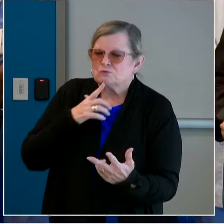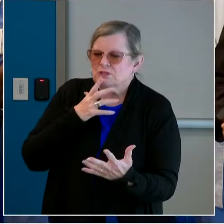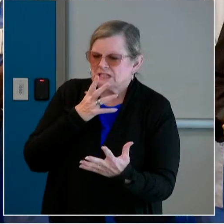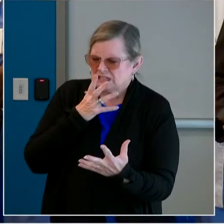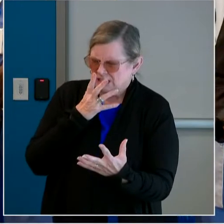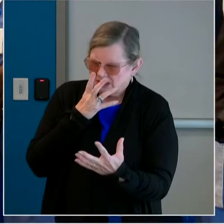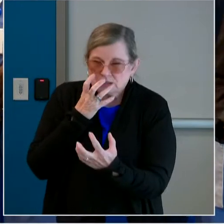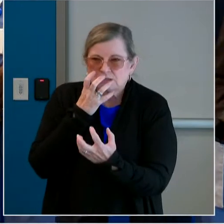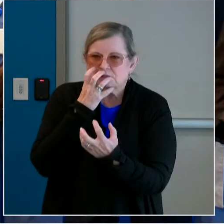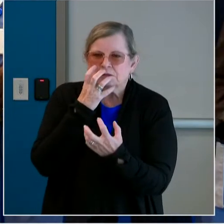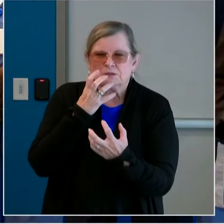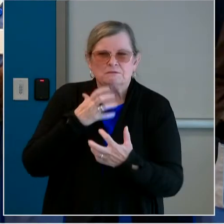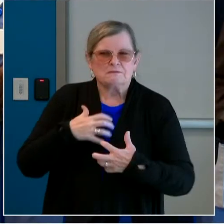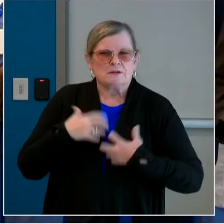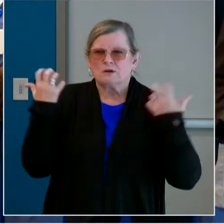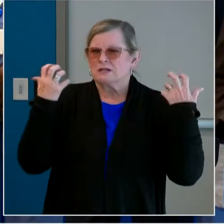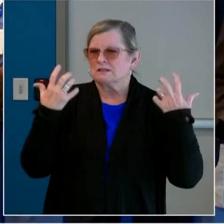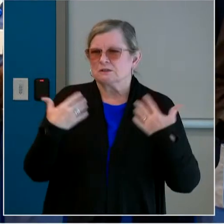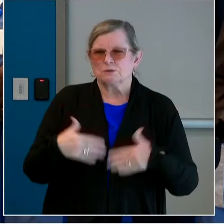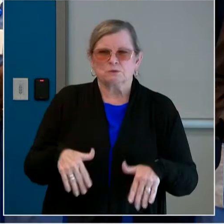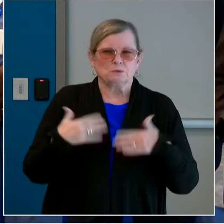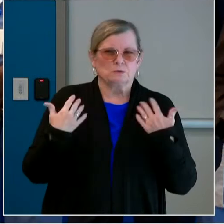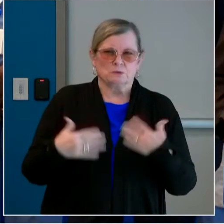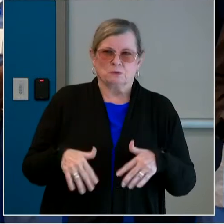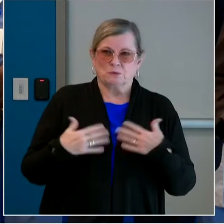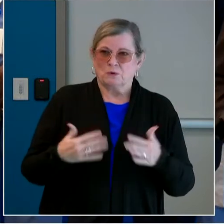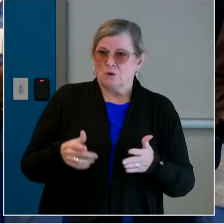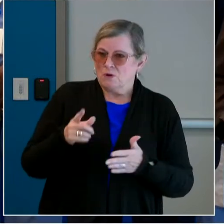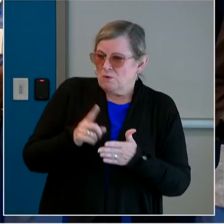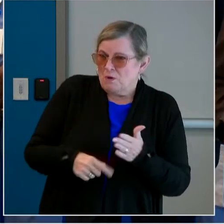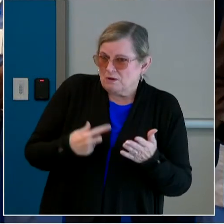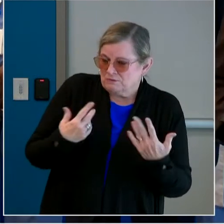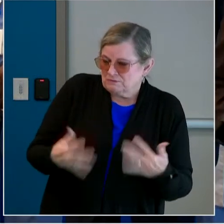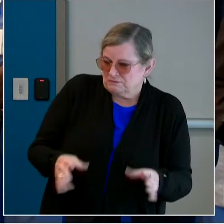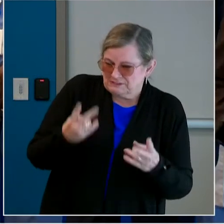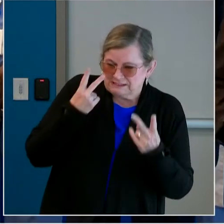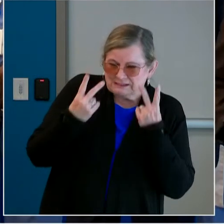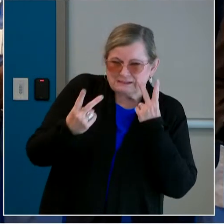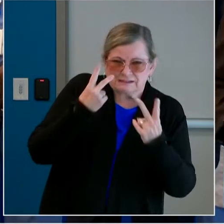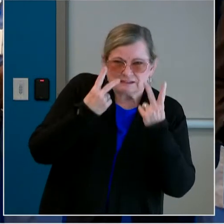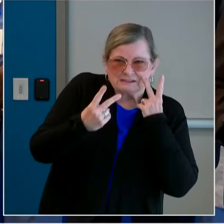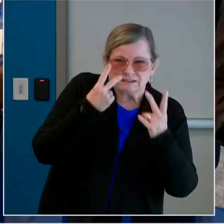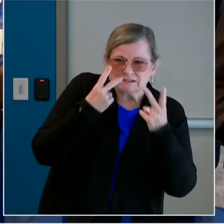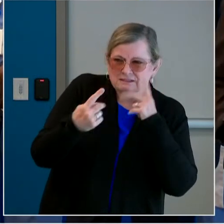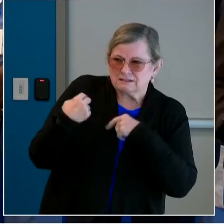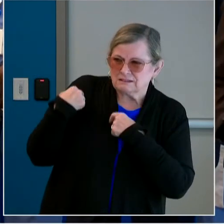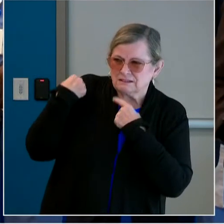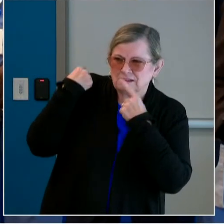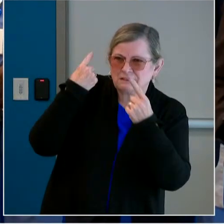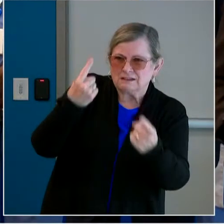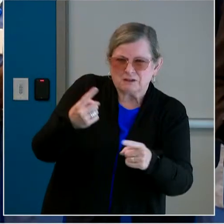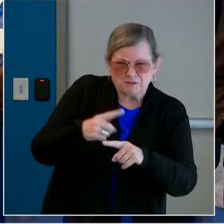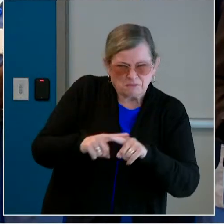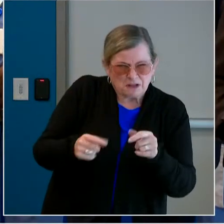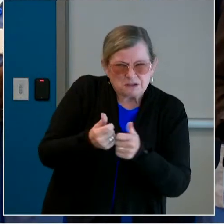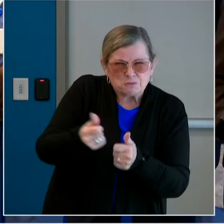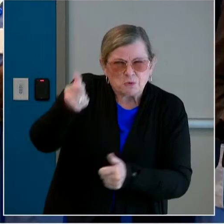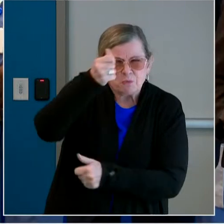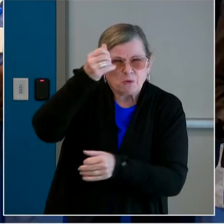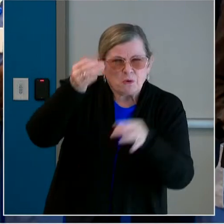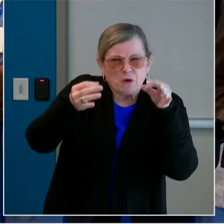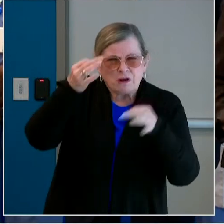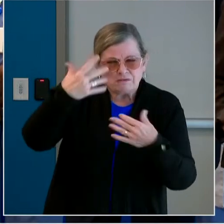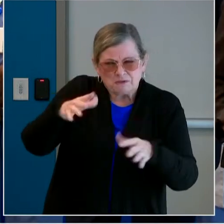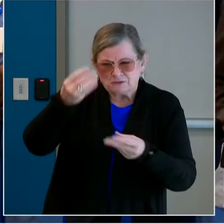by that preview that we've seen. But I tell you, we might not have